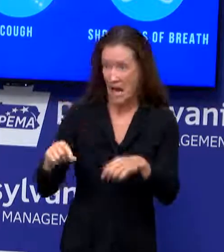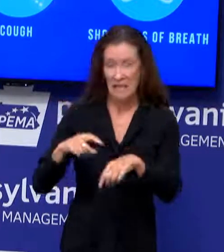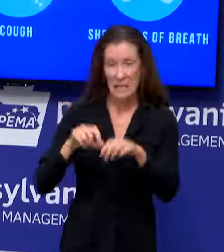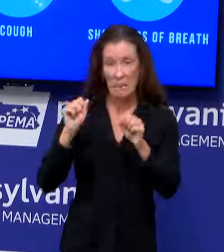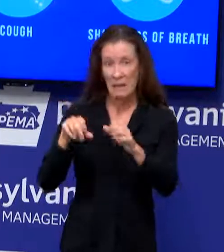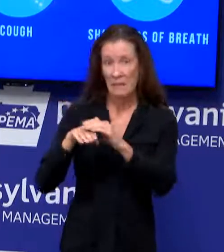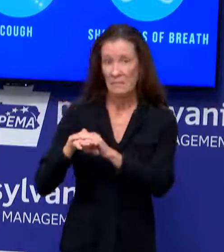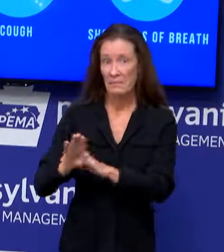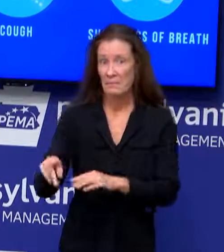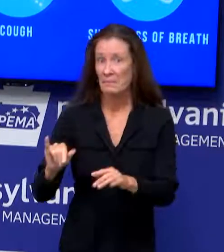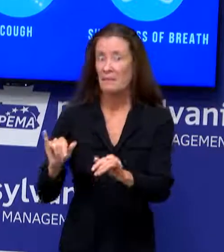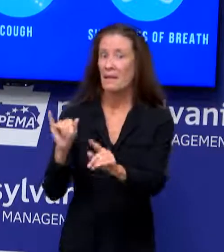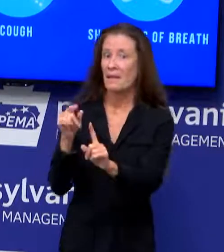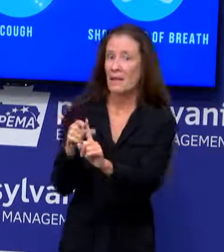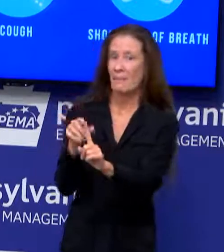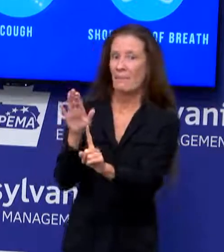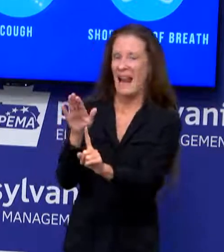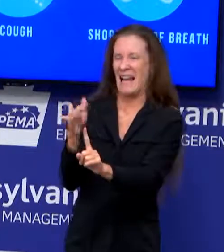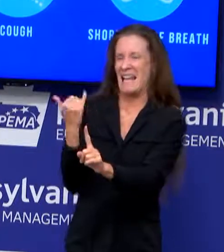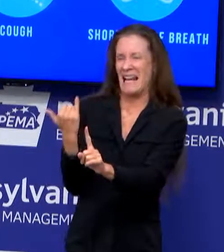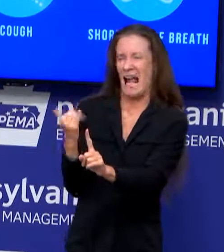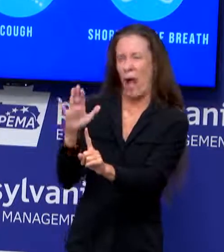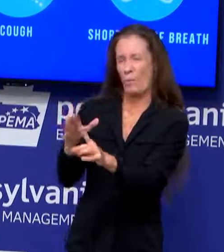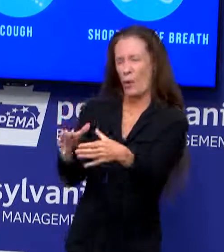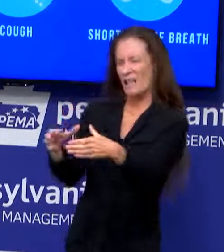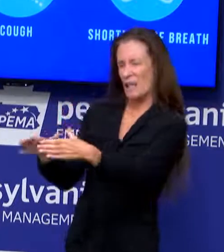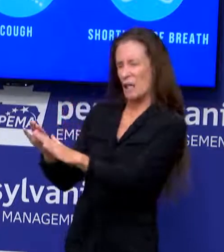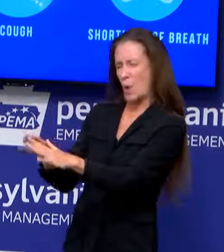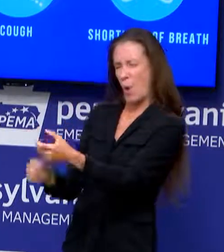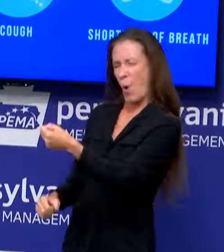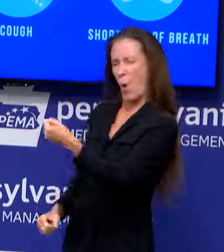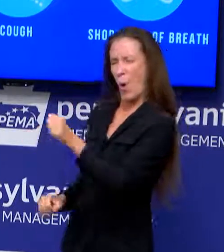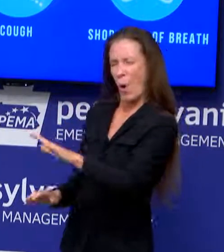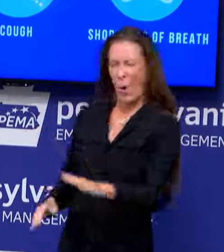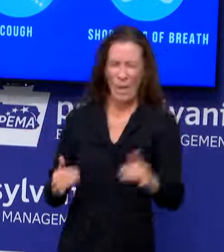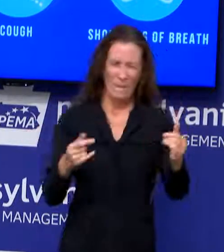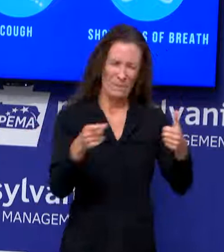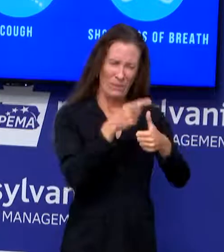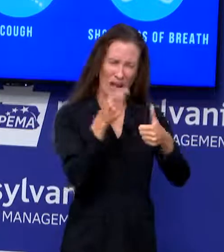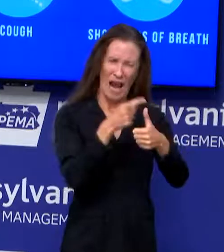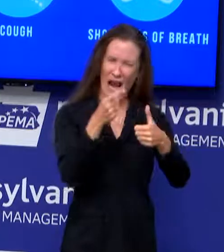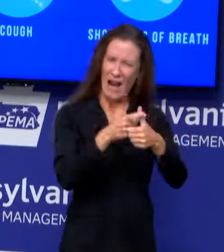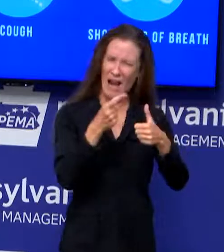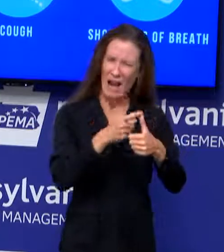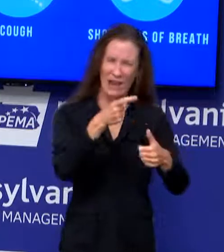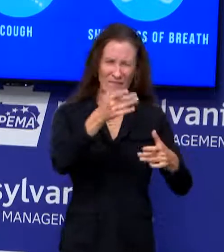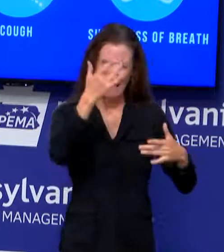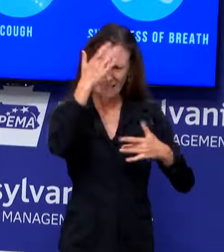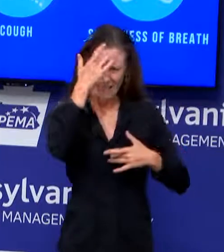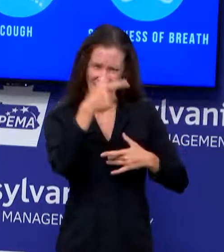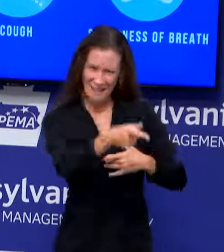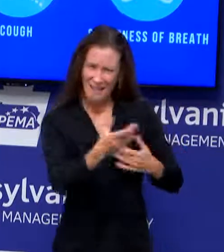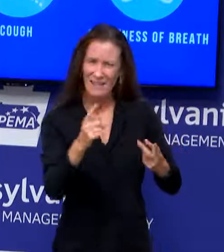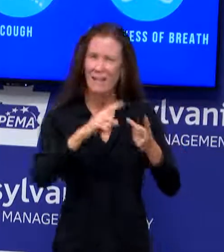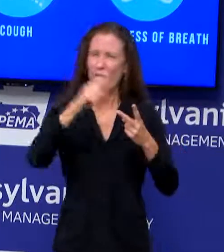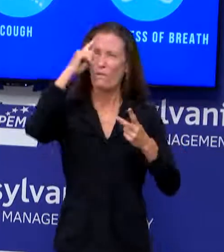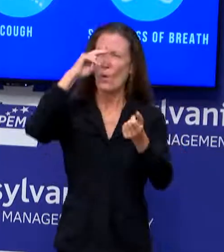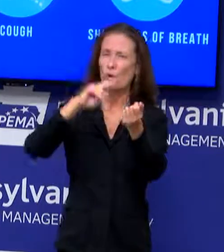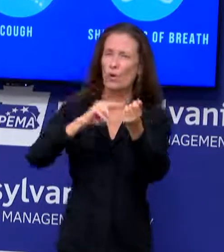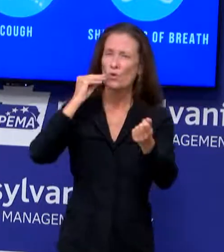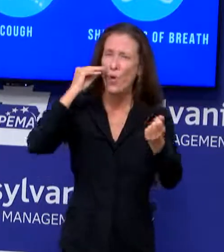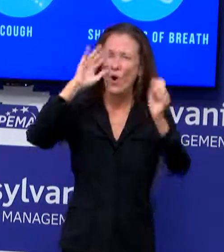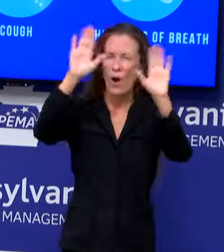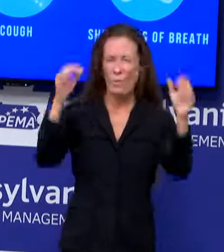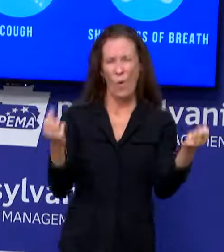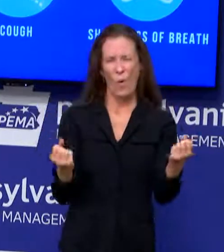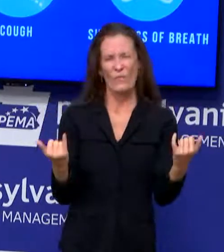have to do some prioritization because of national shortages. Okay, so Basically, you're saying that they're slowing down the rate at